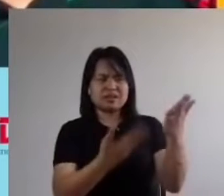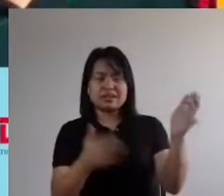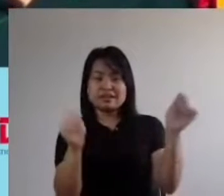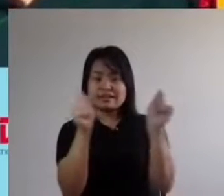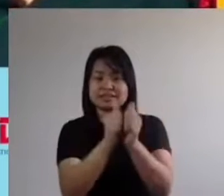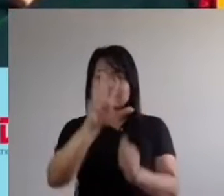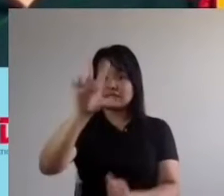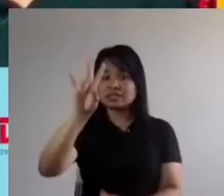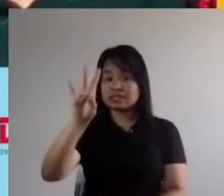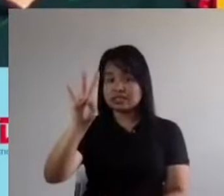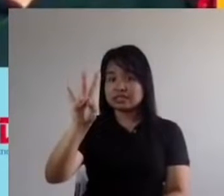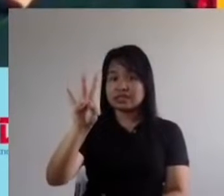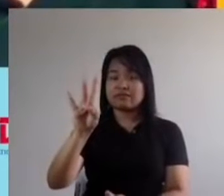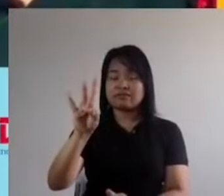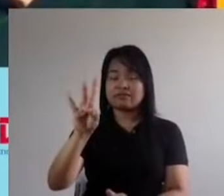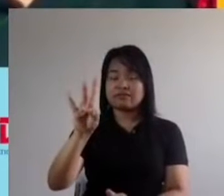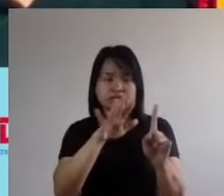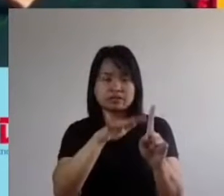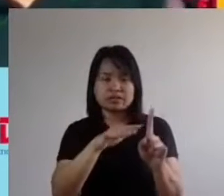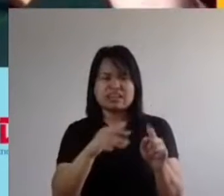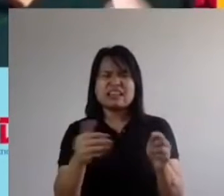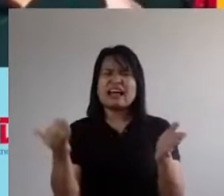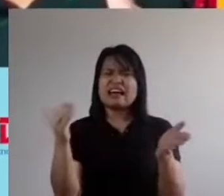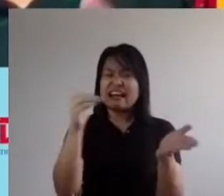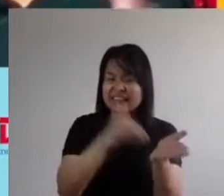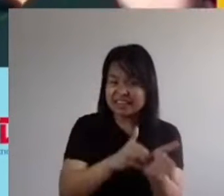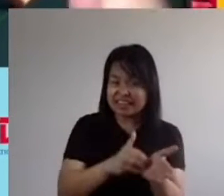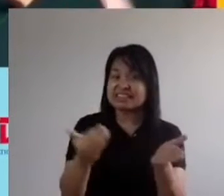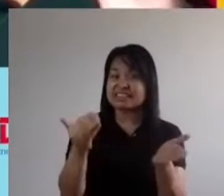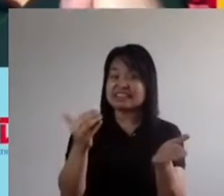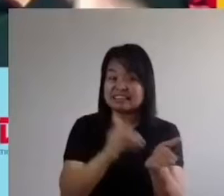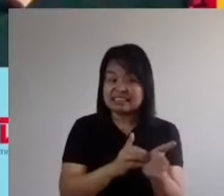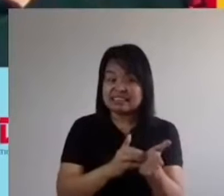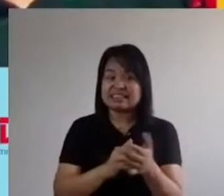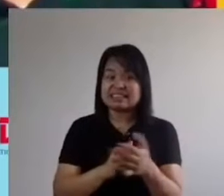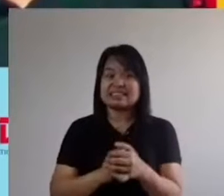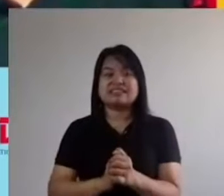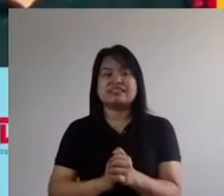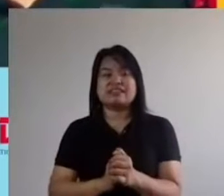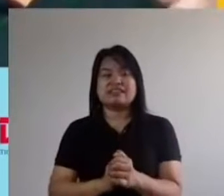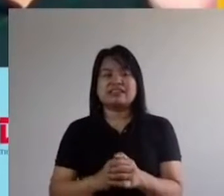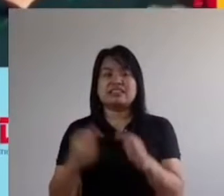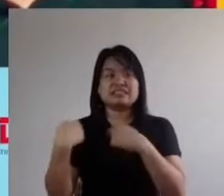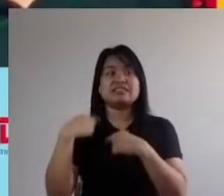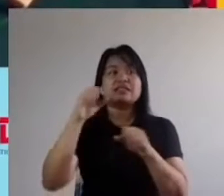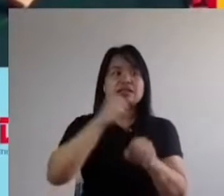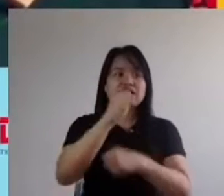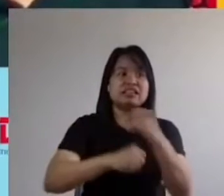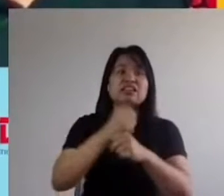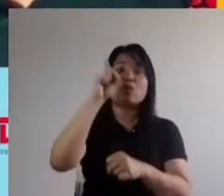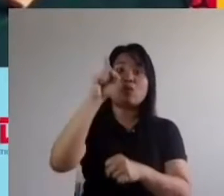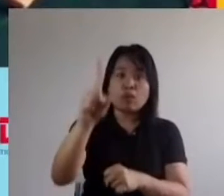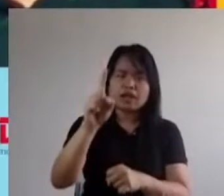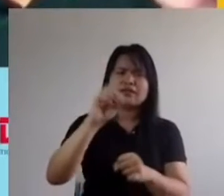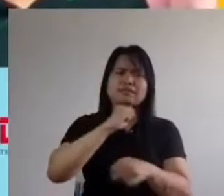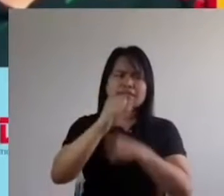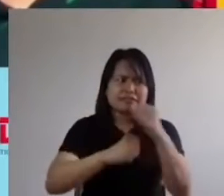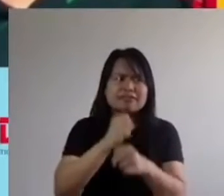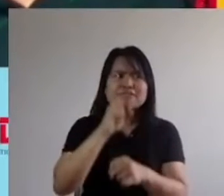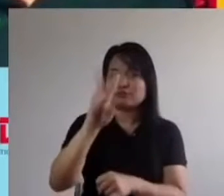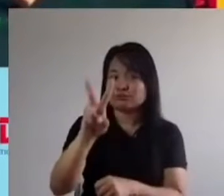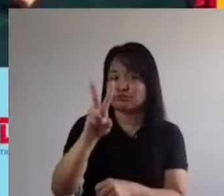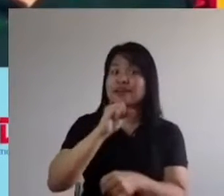indicators that was repeated across year 1, year 2, and year 3. So yan po yung mapapansin nyo po with a